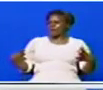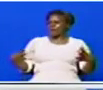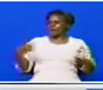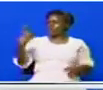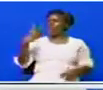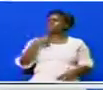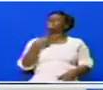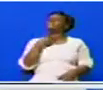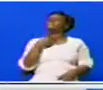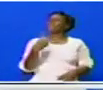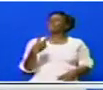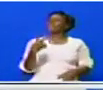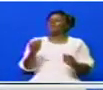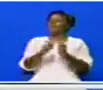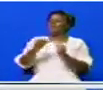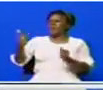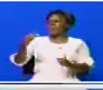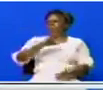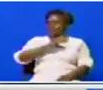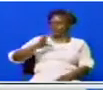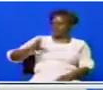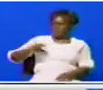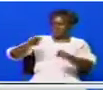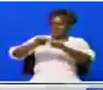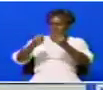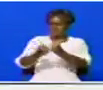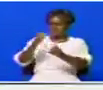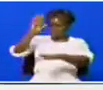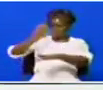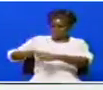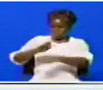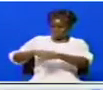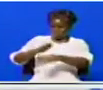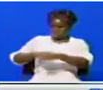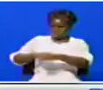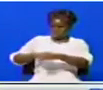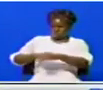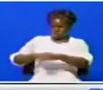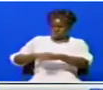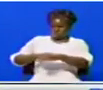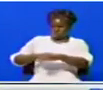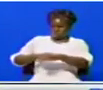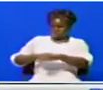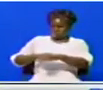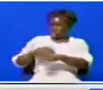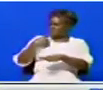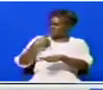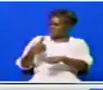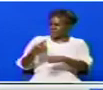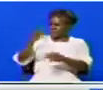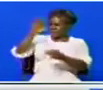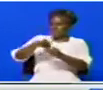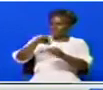voice together with the other commissioners, saying that the system is good, it's in place. And let me just once again quote what he said. He said that our